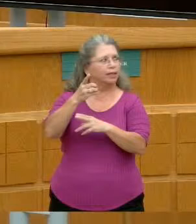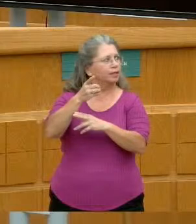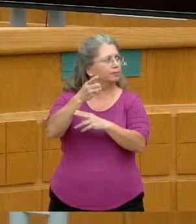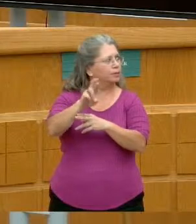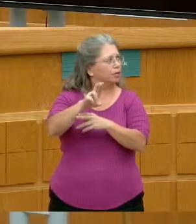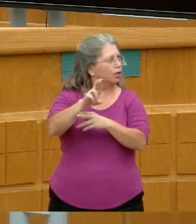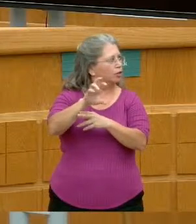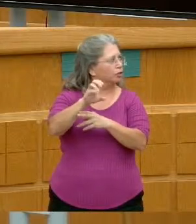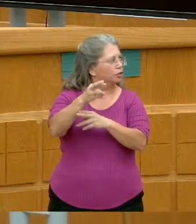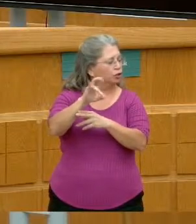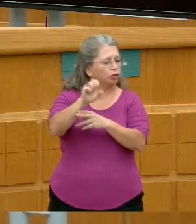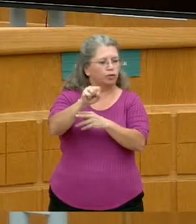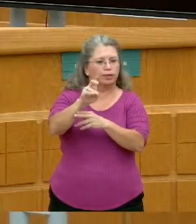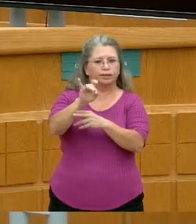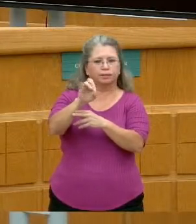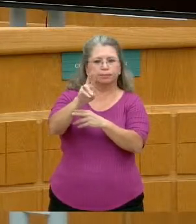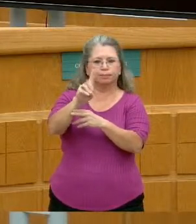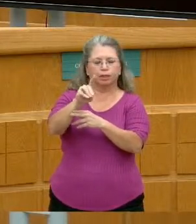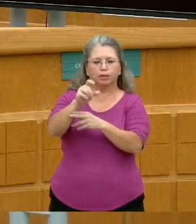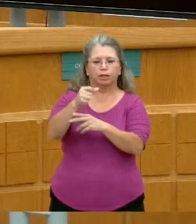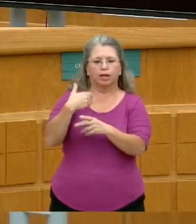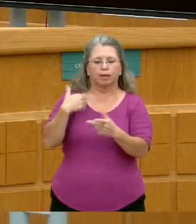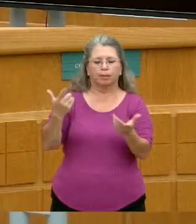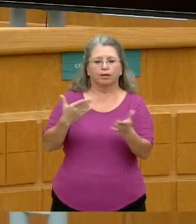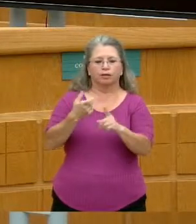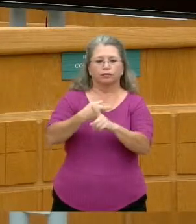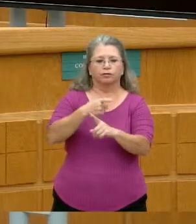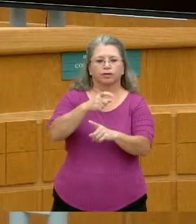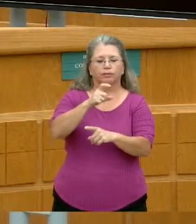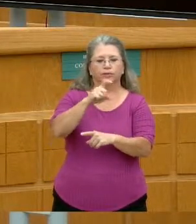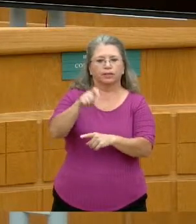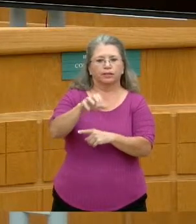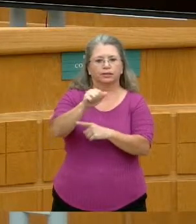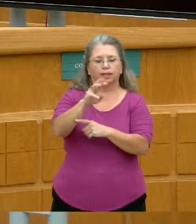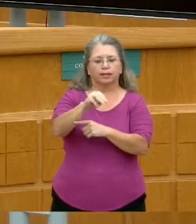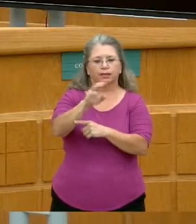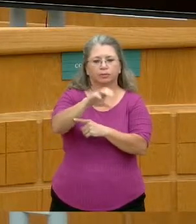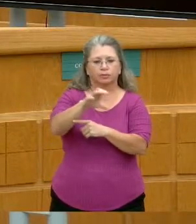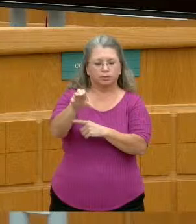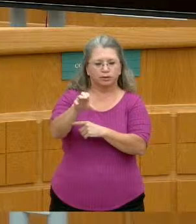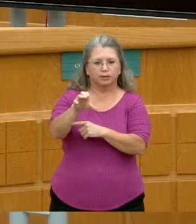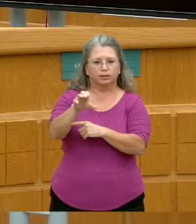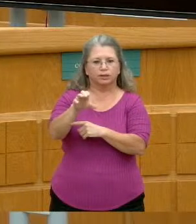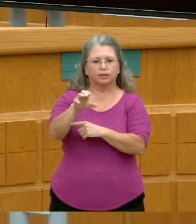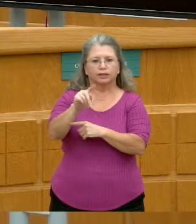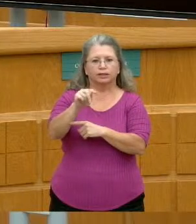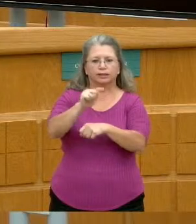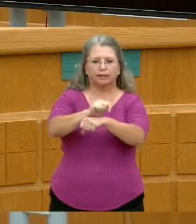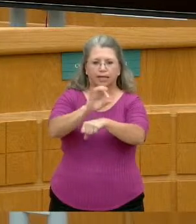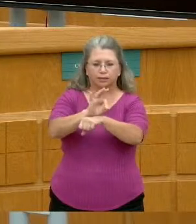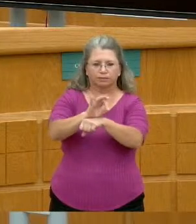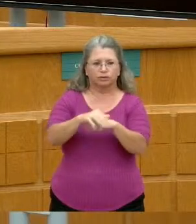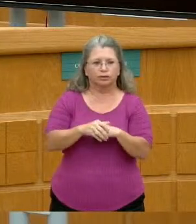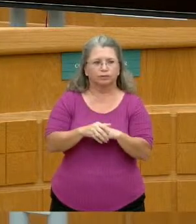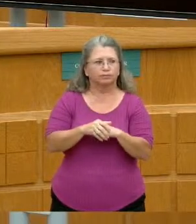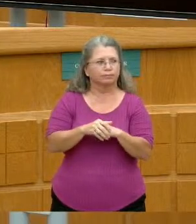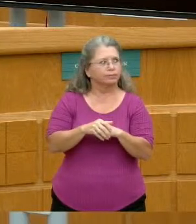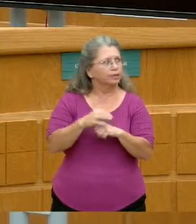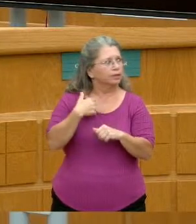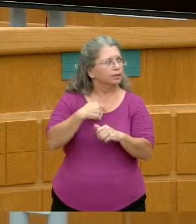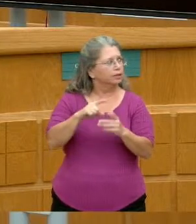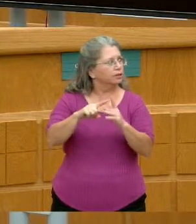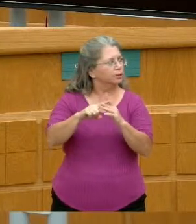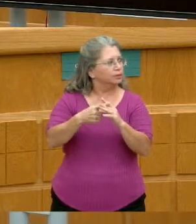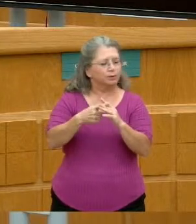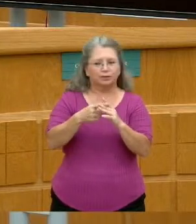here on behalf of the TAMU-CC COVID-19 Modeling Task Force. We're starting about an